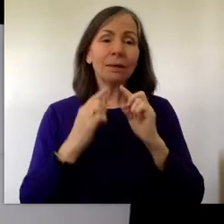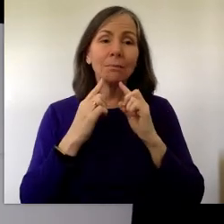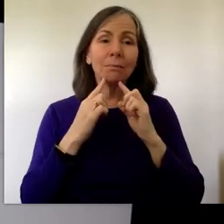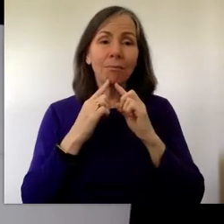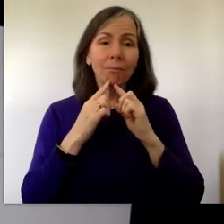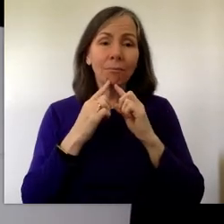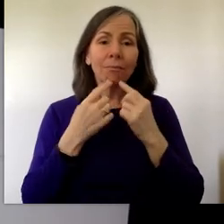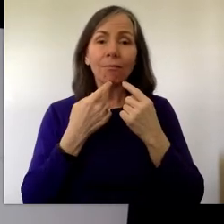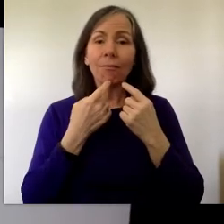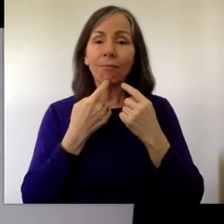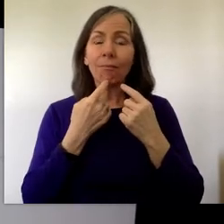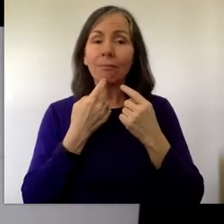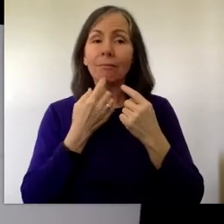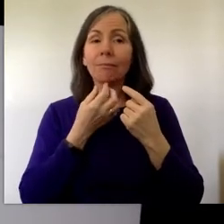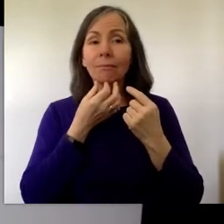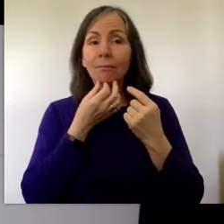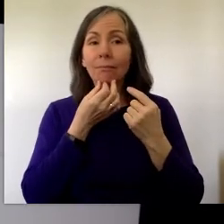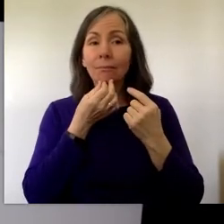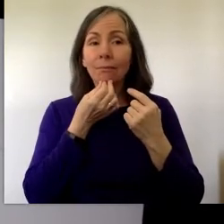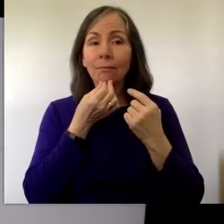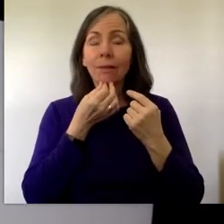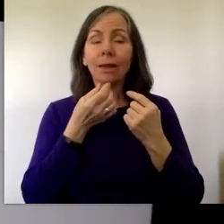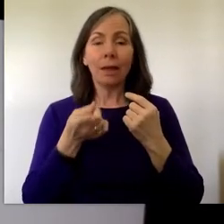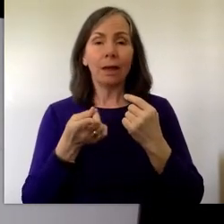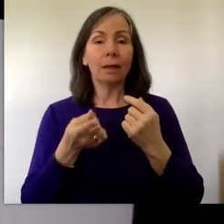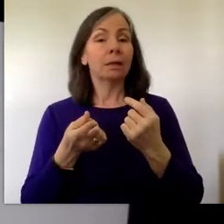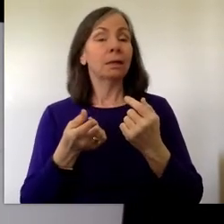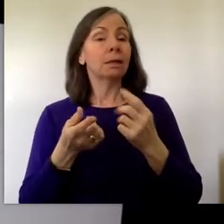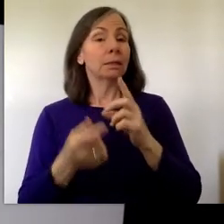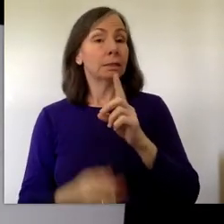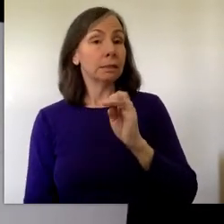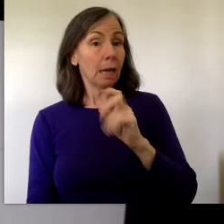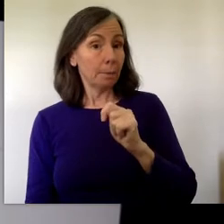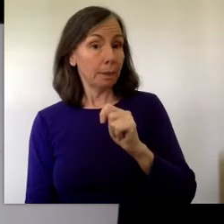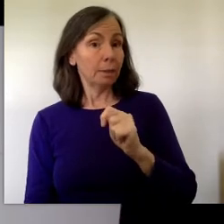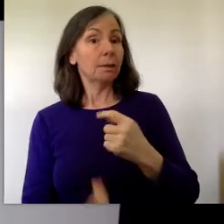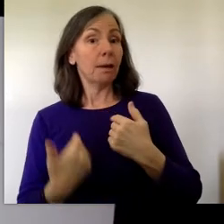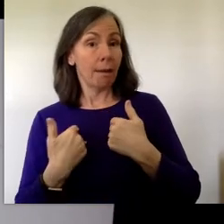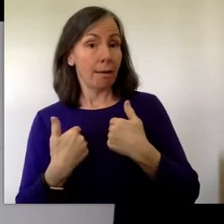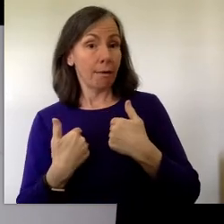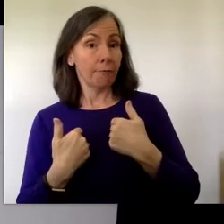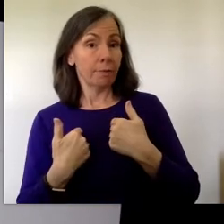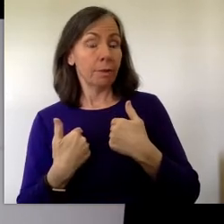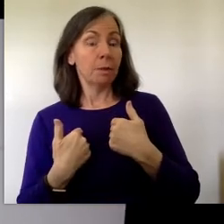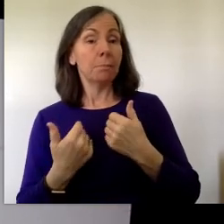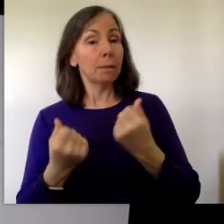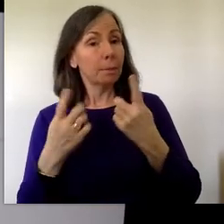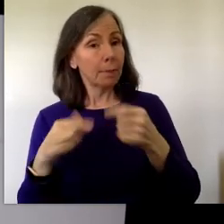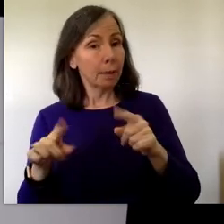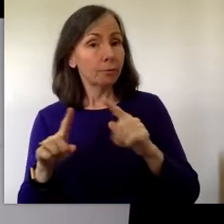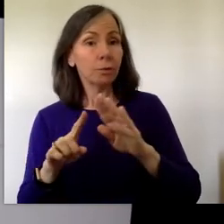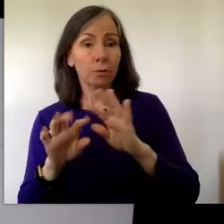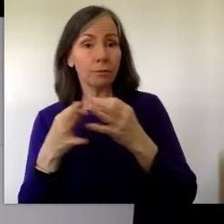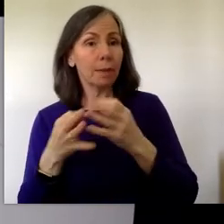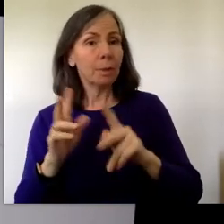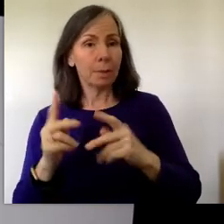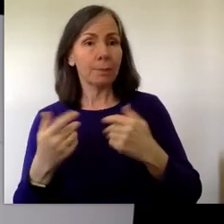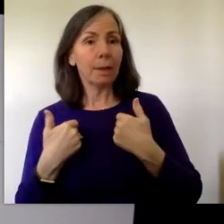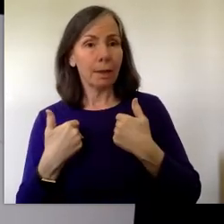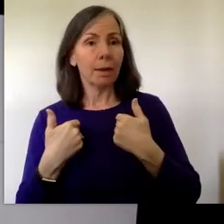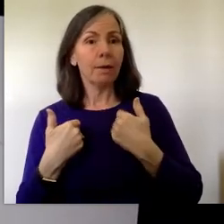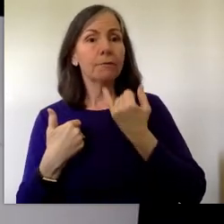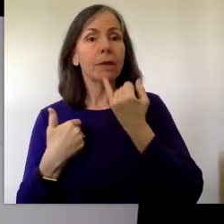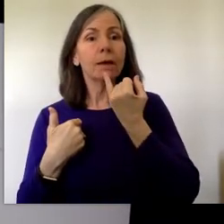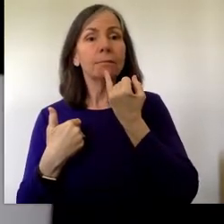dominant. So some of you might have a lot of people in your family that have a cleft chin, and if you don't,